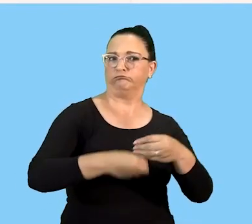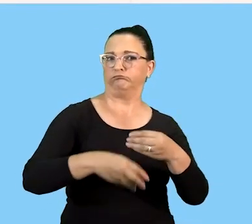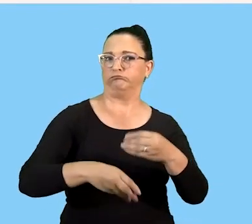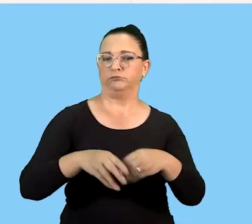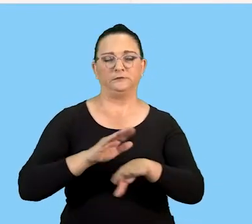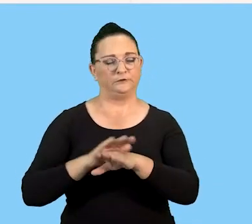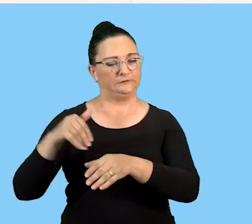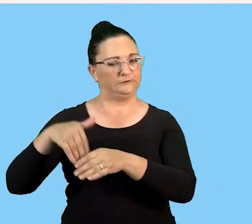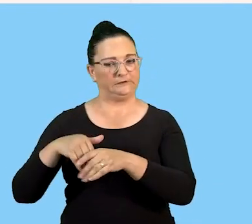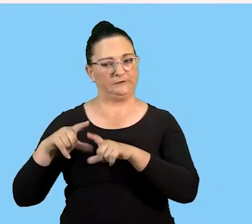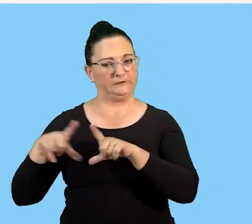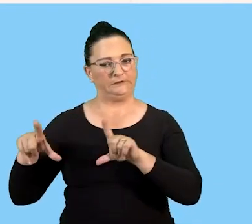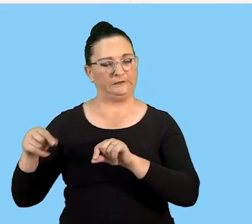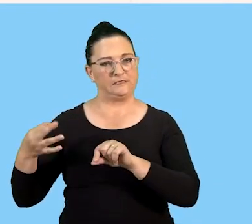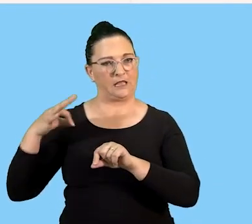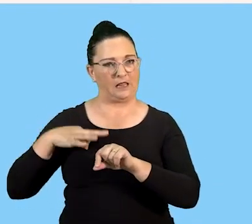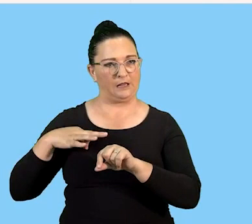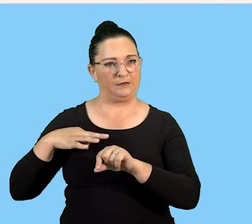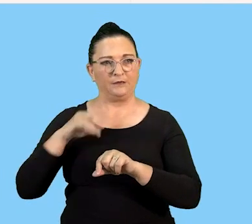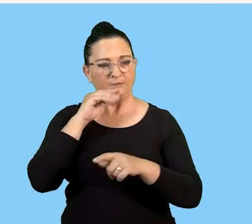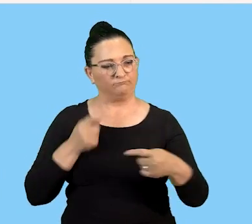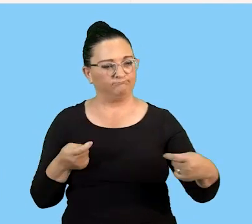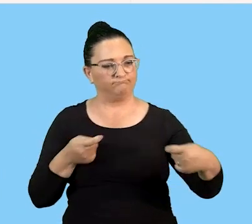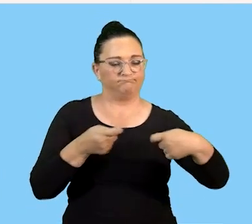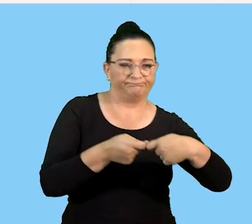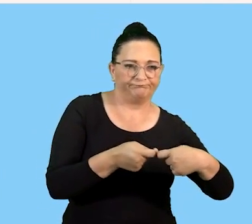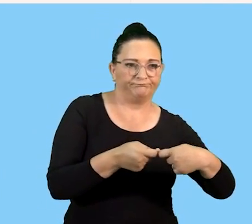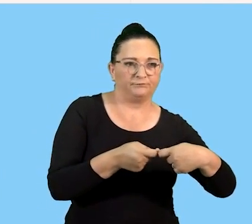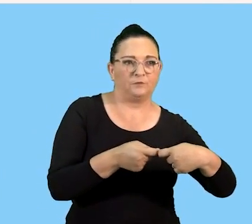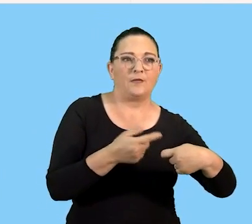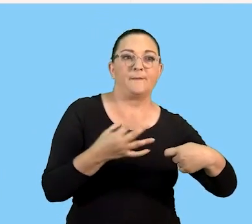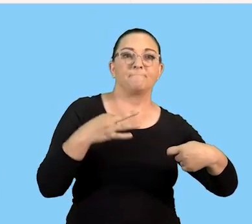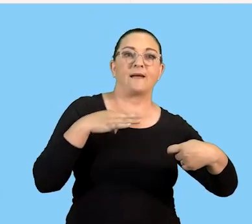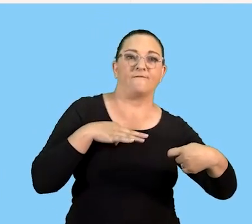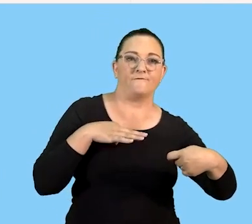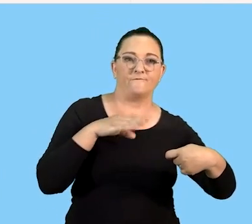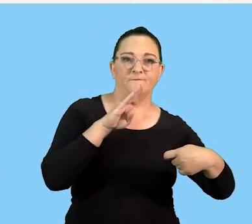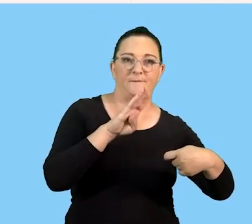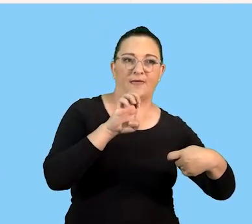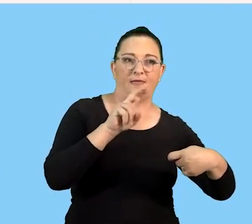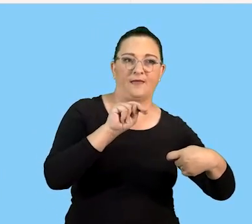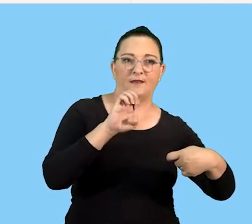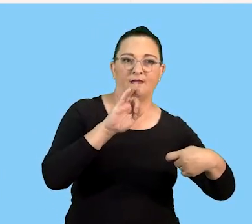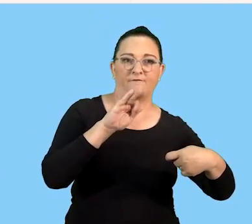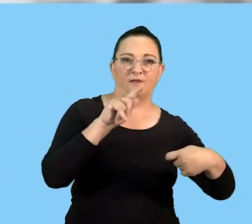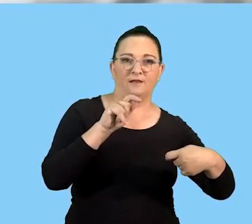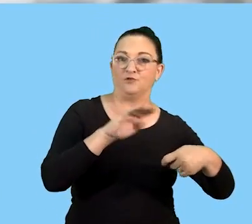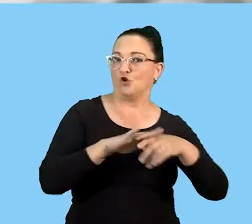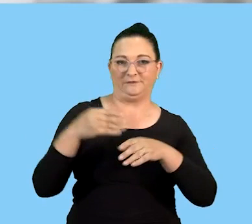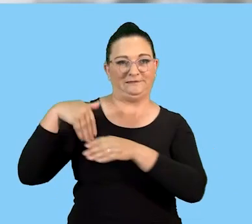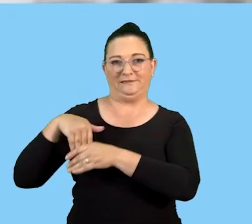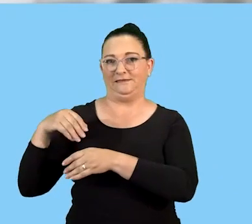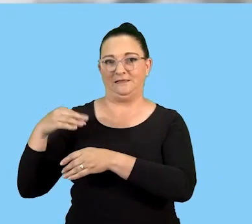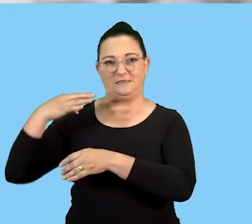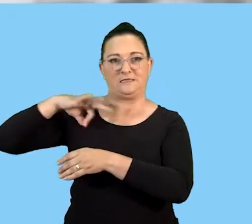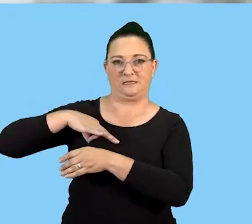not included in the salary or the wage. So this means the benefits are not counted in my